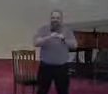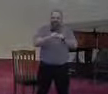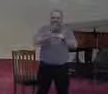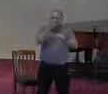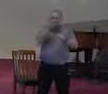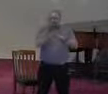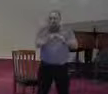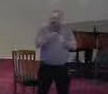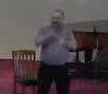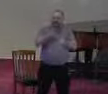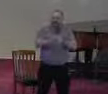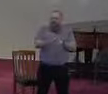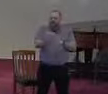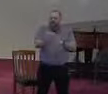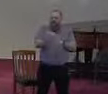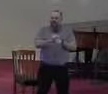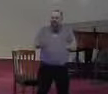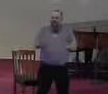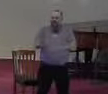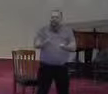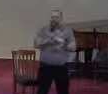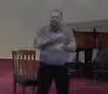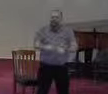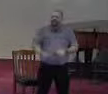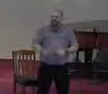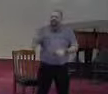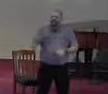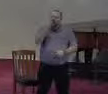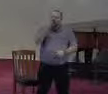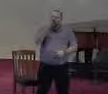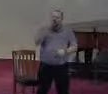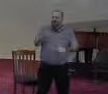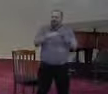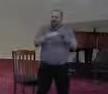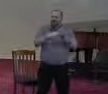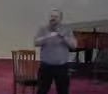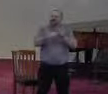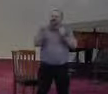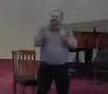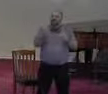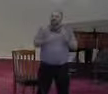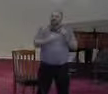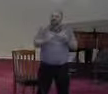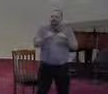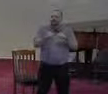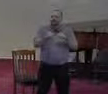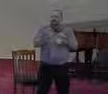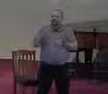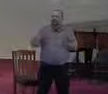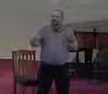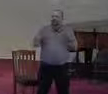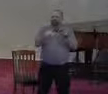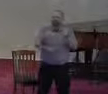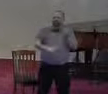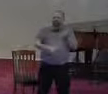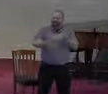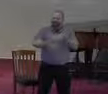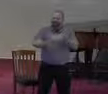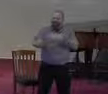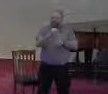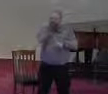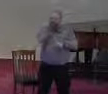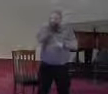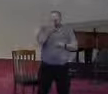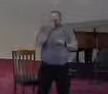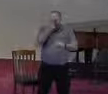faith and committed to the work of the Lord, God, would be an example to many, that as she locks arms with brothers and sisters in Christ in